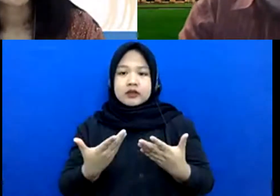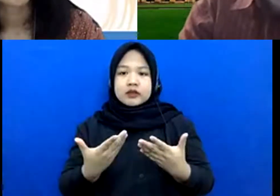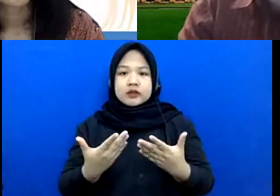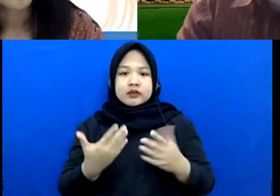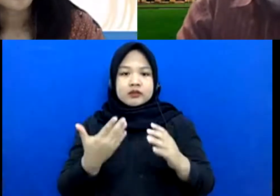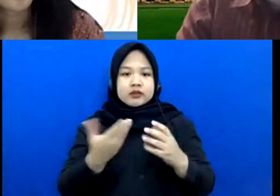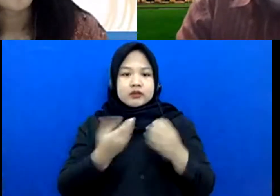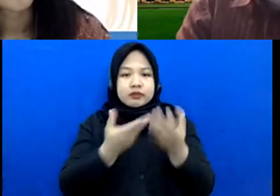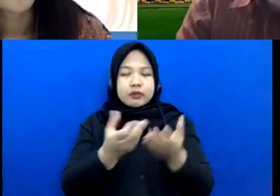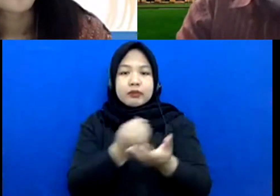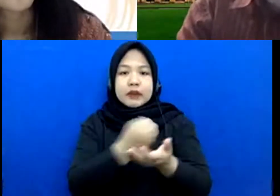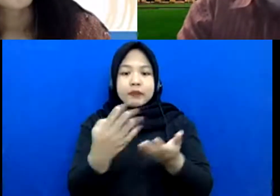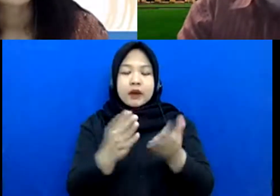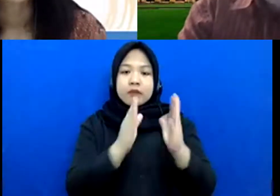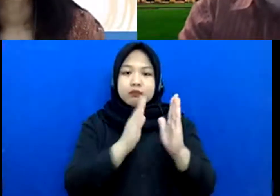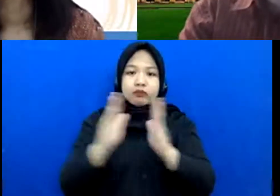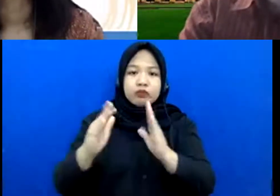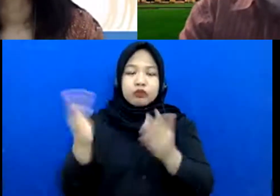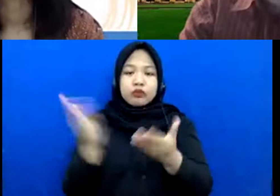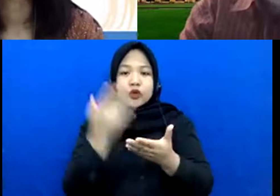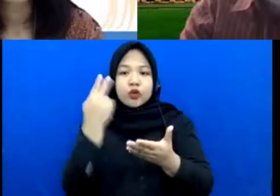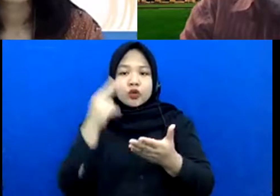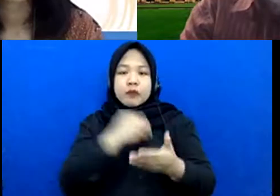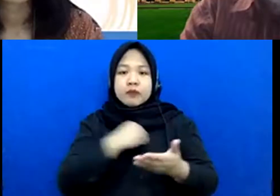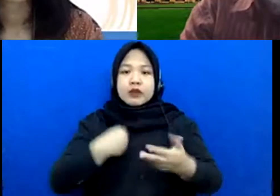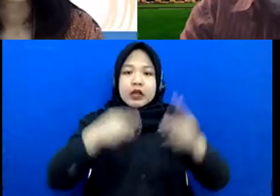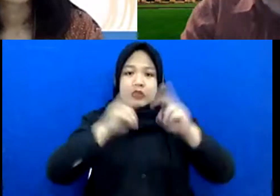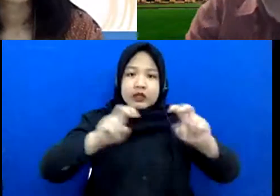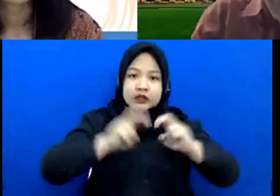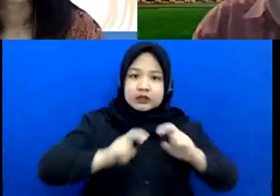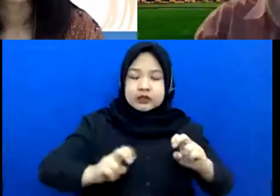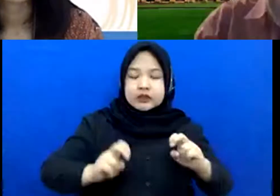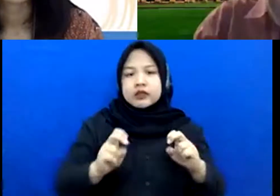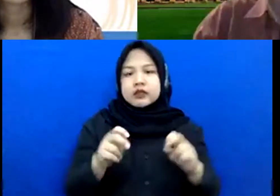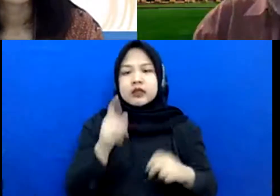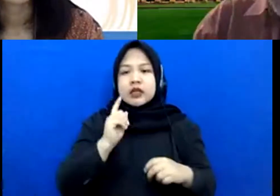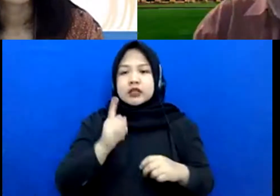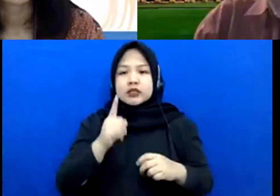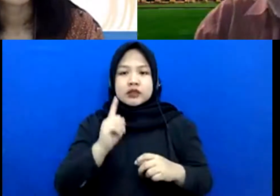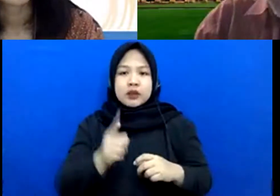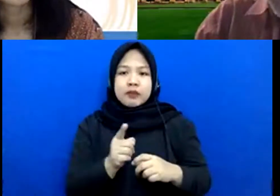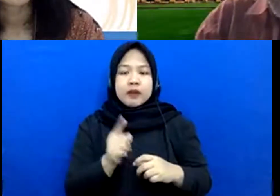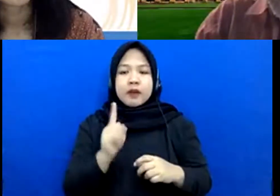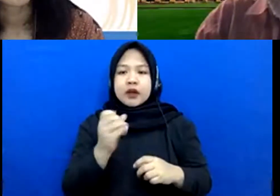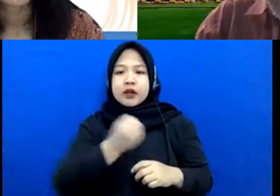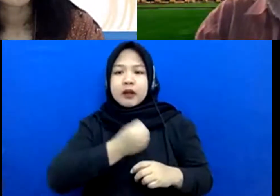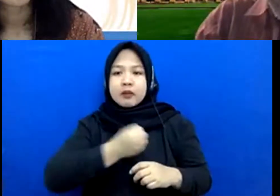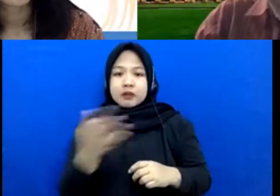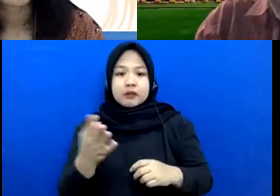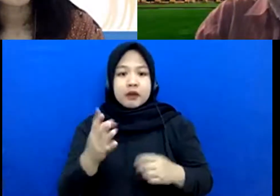their books around thematic analysis. But you could do some, because there's quite a number of you in the